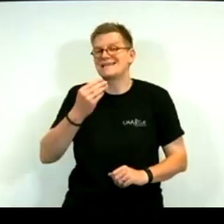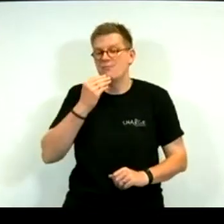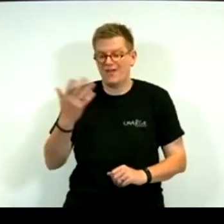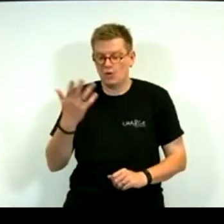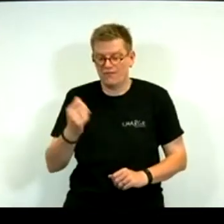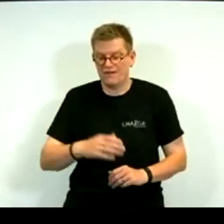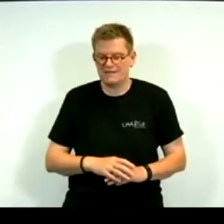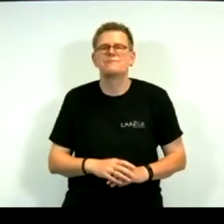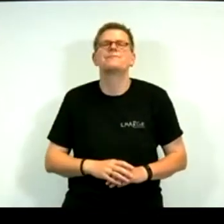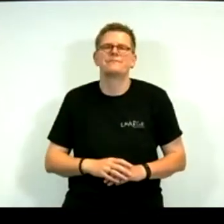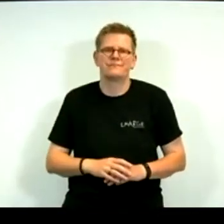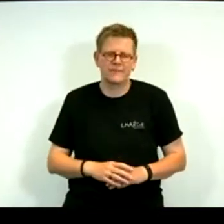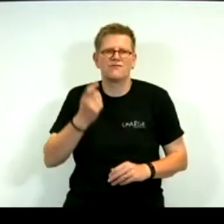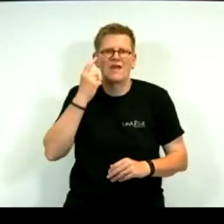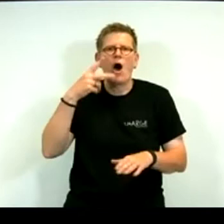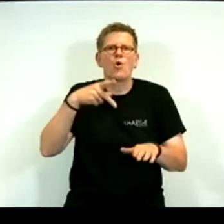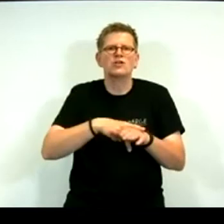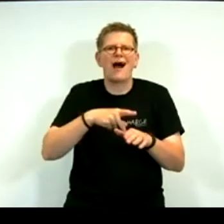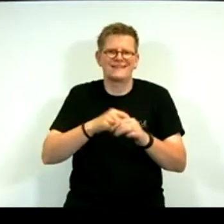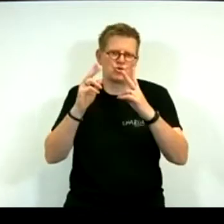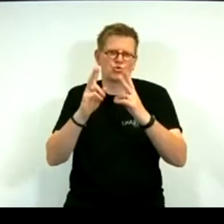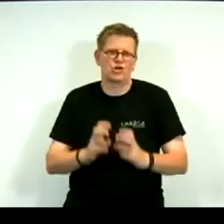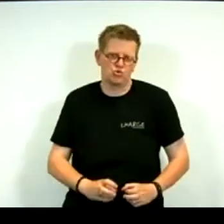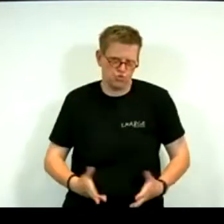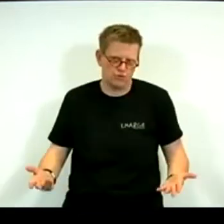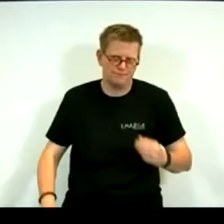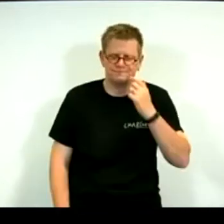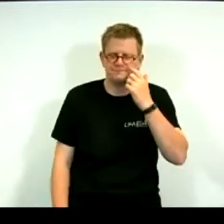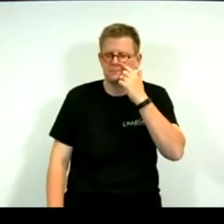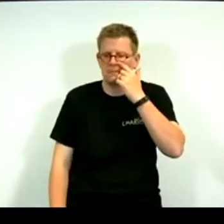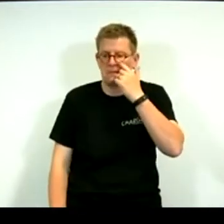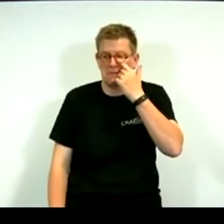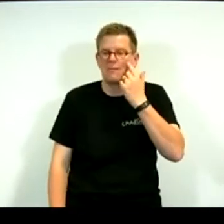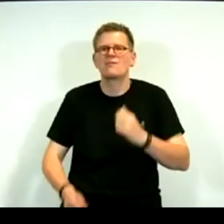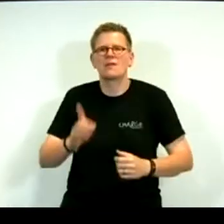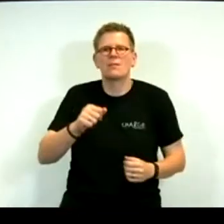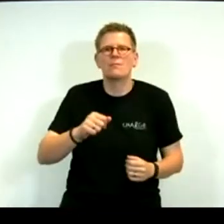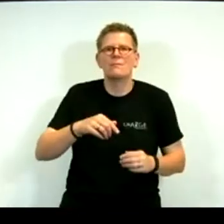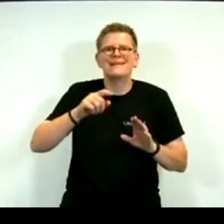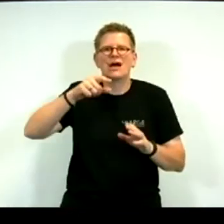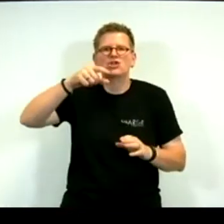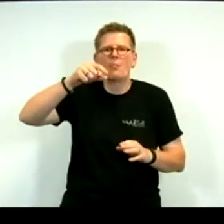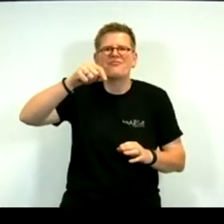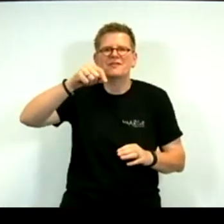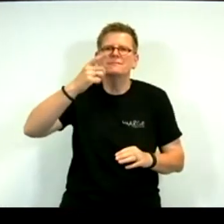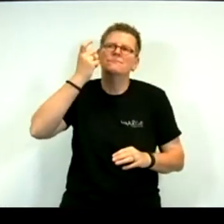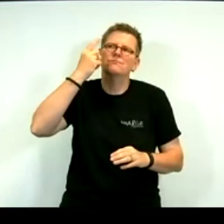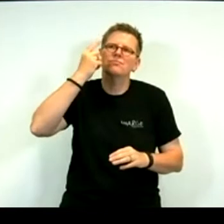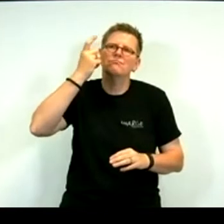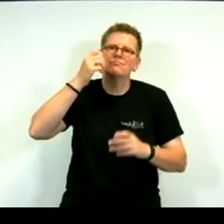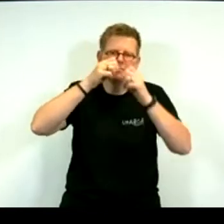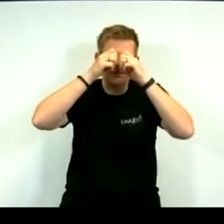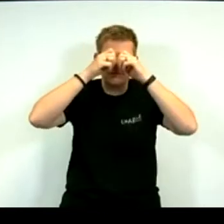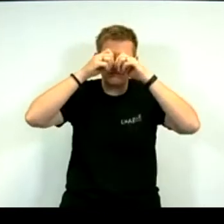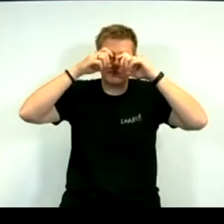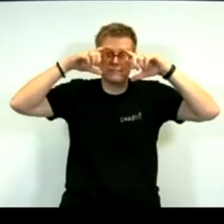eyes, you know, where they put drops in the eye and everything opens up. And then you're supposed to put your chin on the thing and the